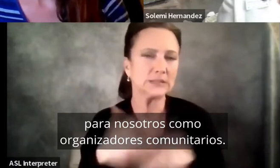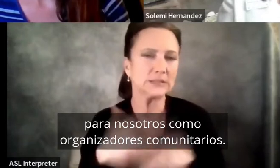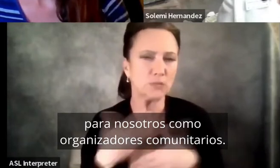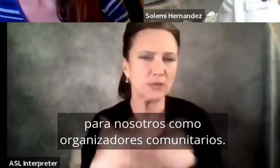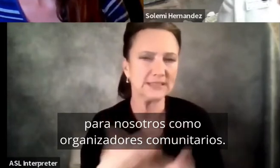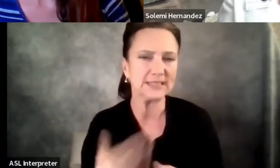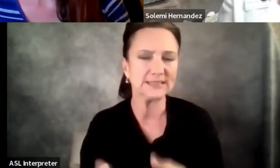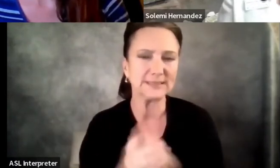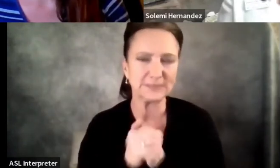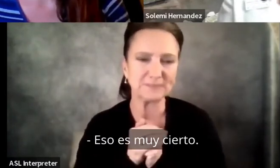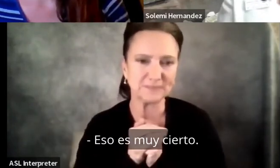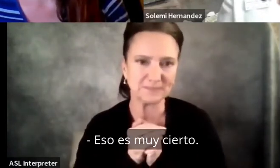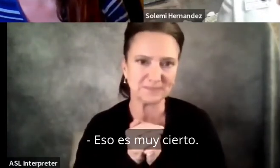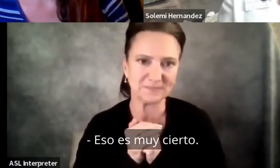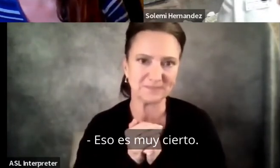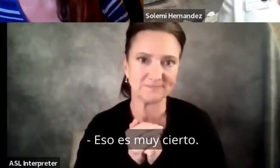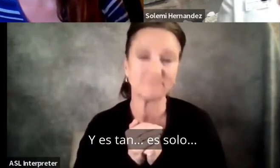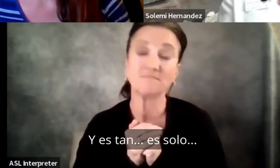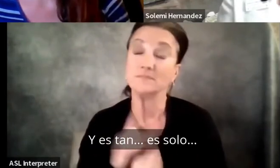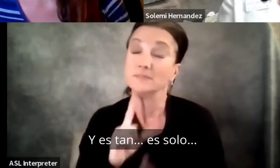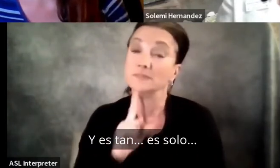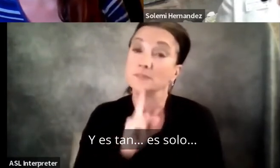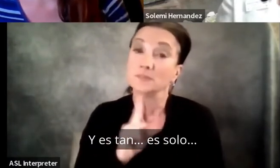organizers. That's so true. And